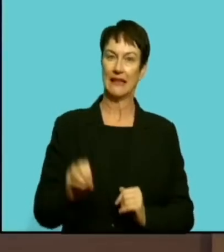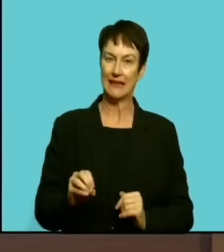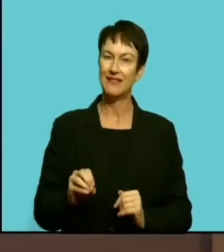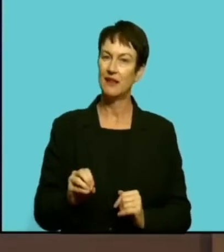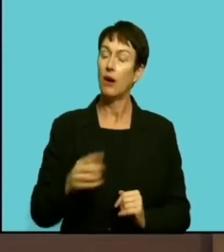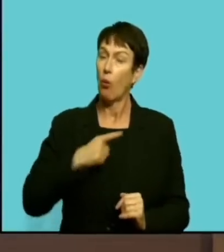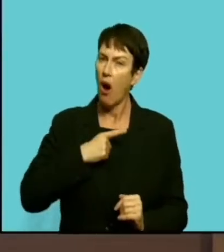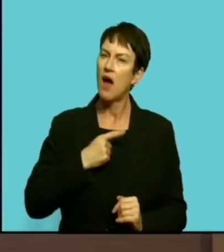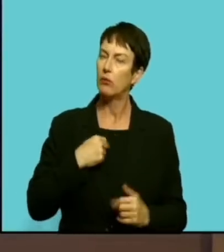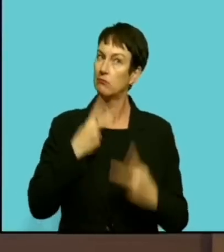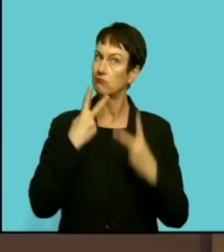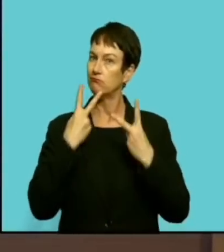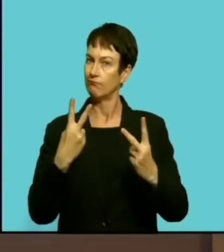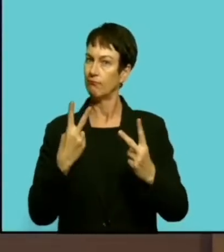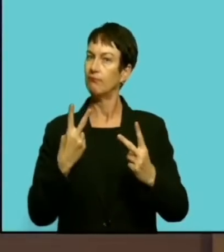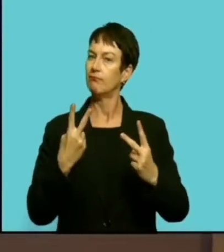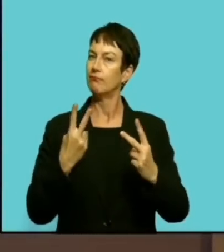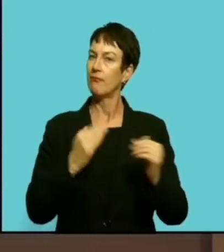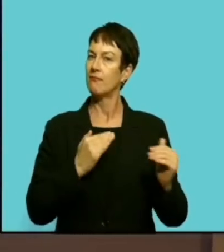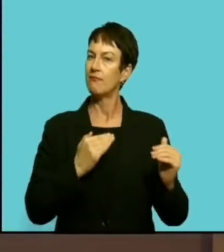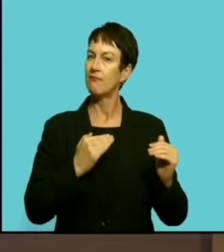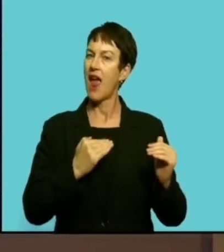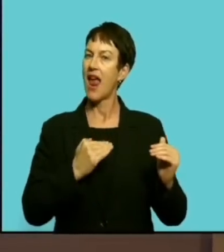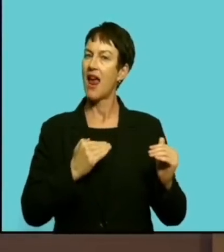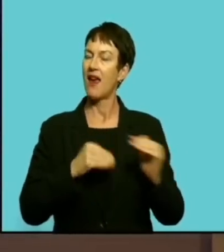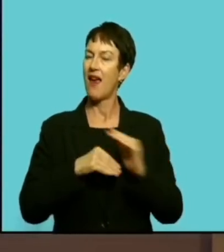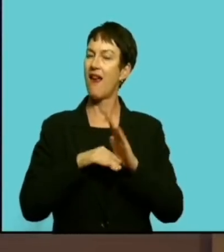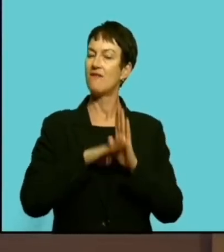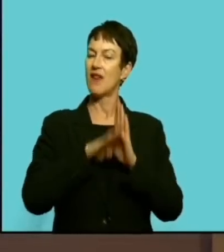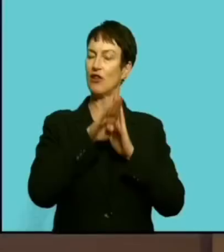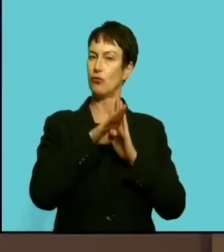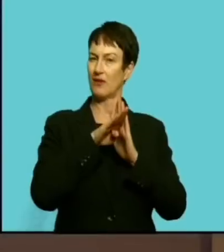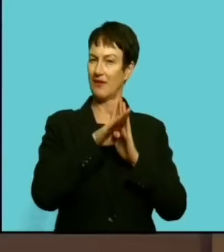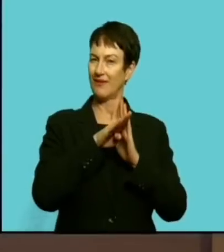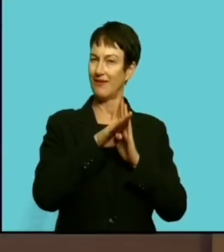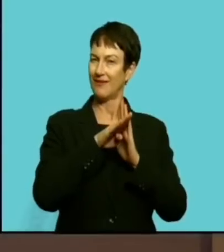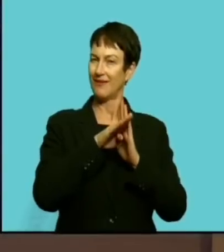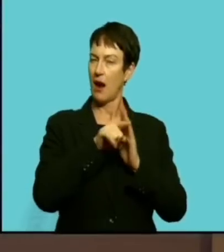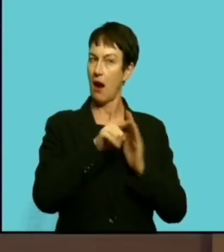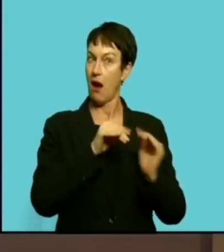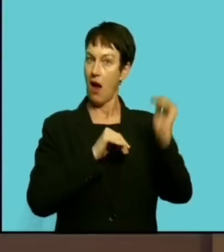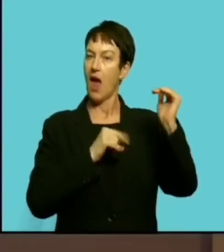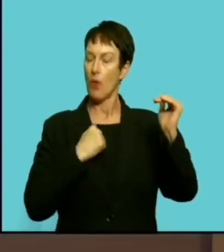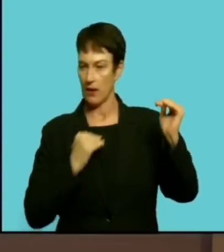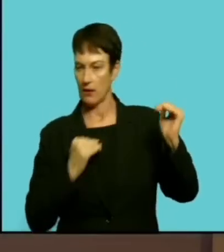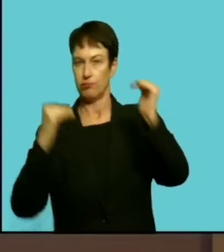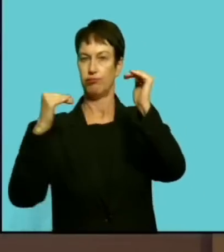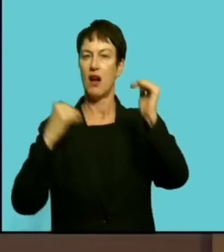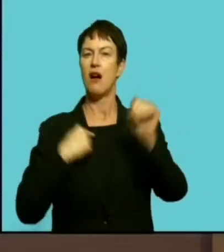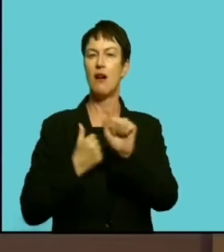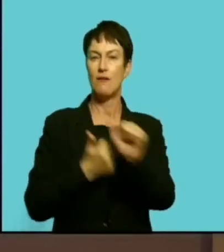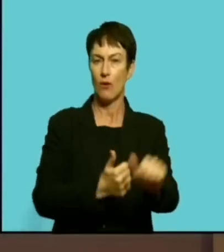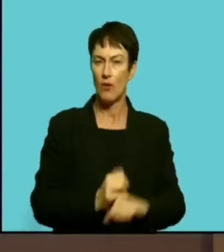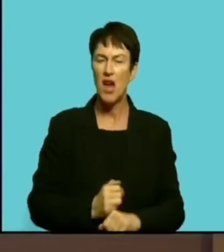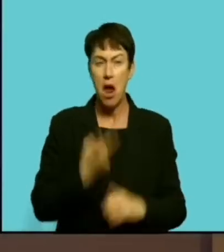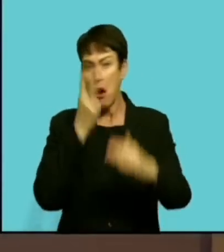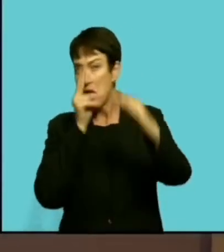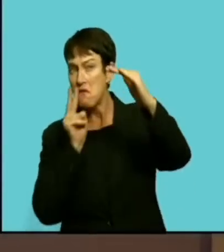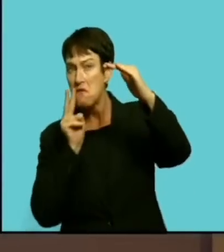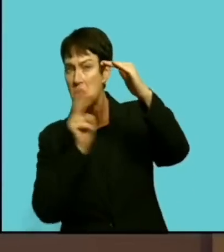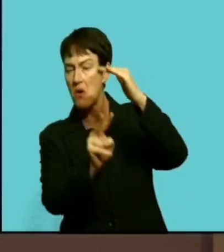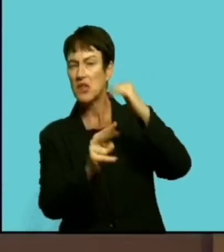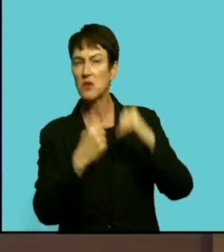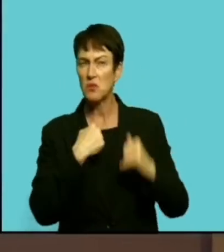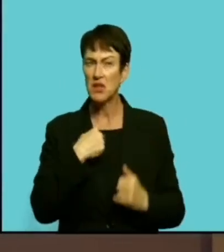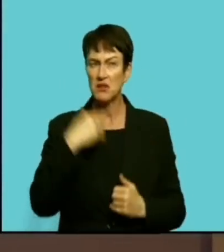points. But that, even in so doing, over the forecast horizon, we still believe that monetary policy